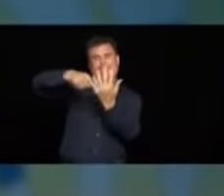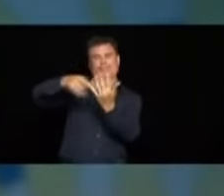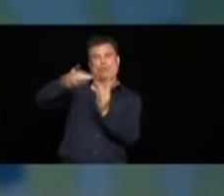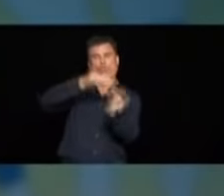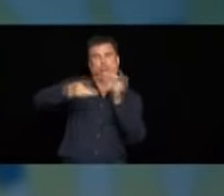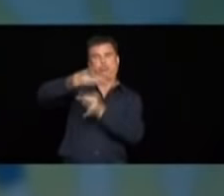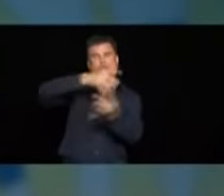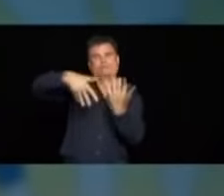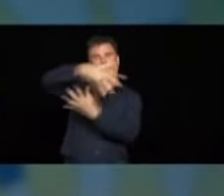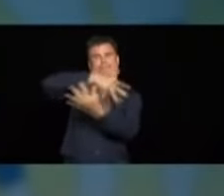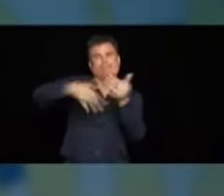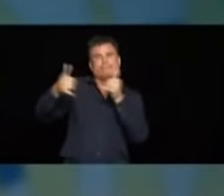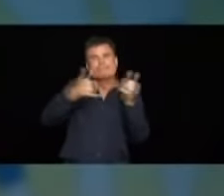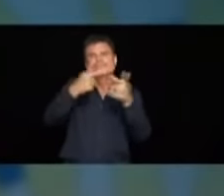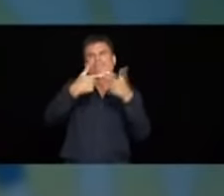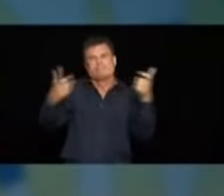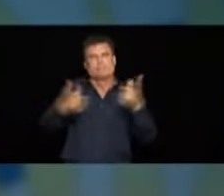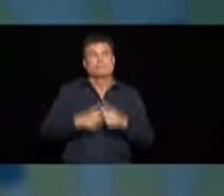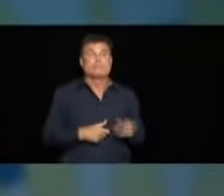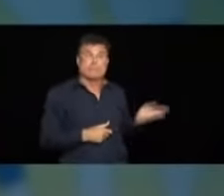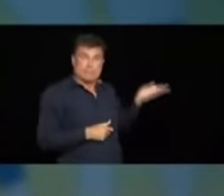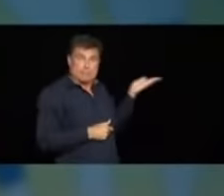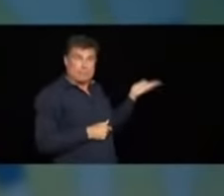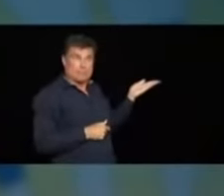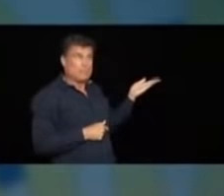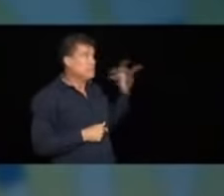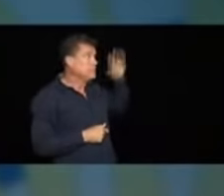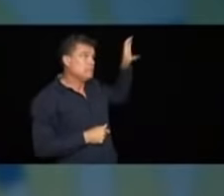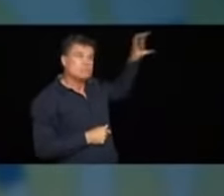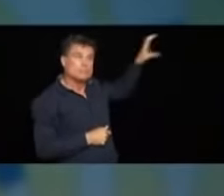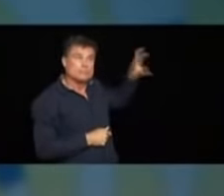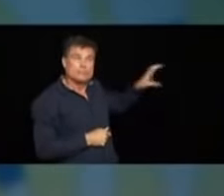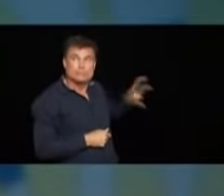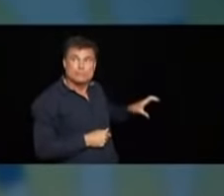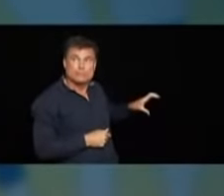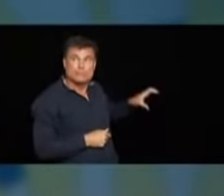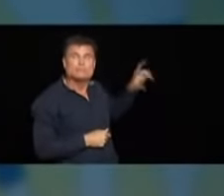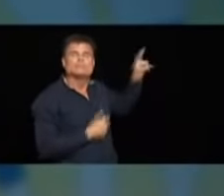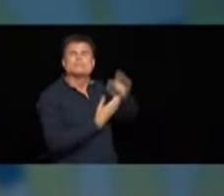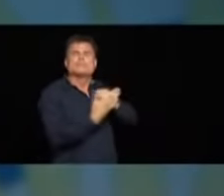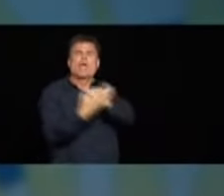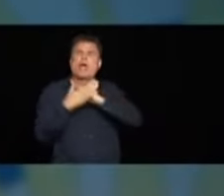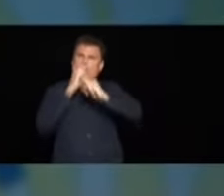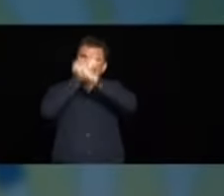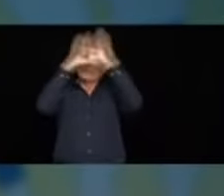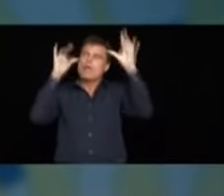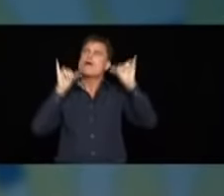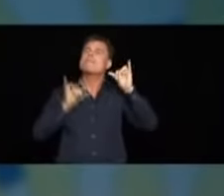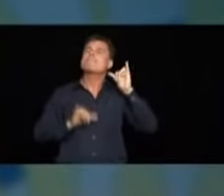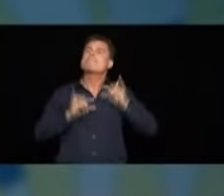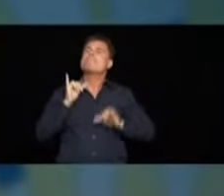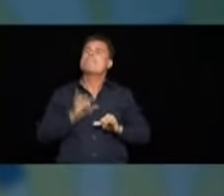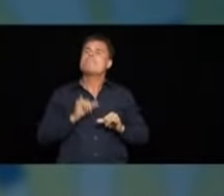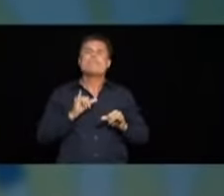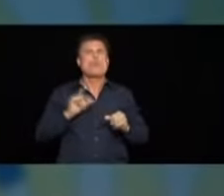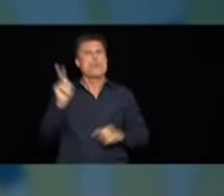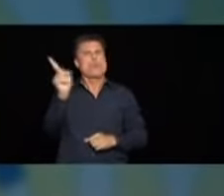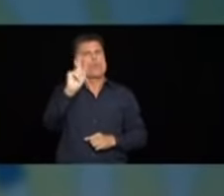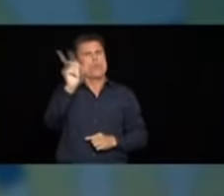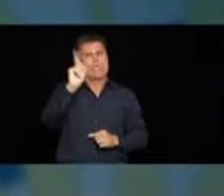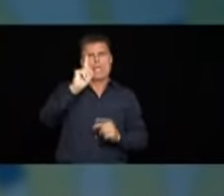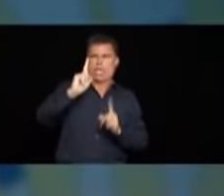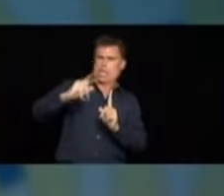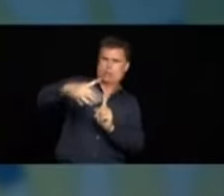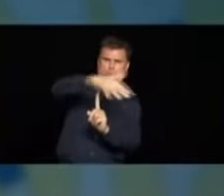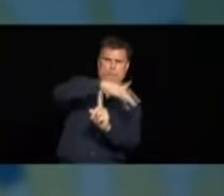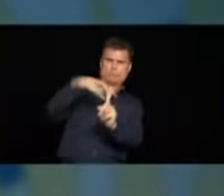And to help us understand a little better about those environments where exposure events are happening, in the settings where people